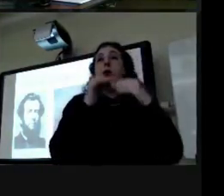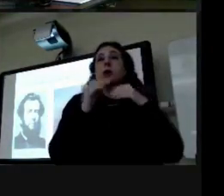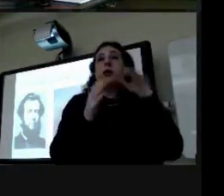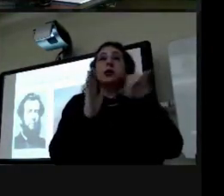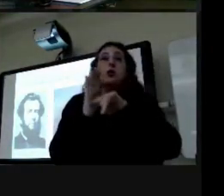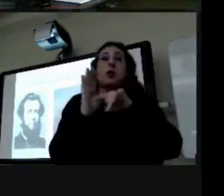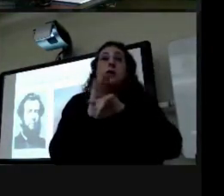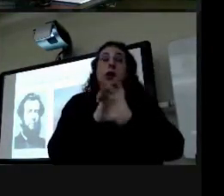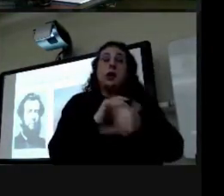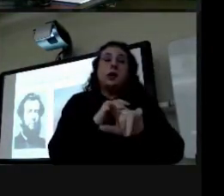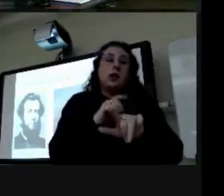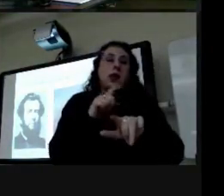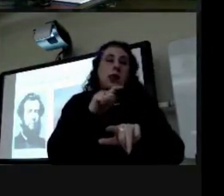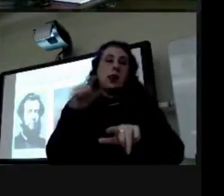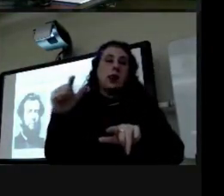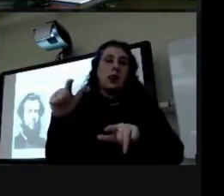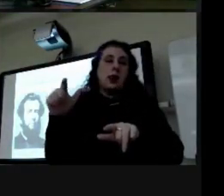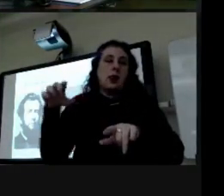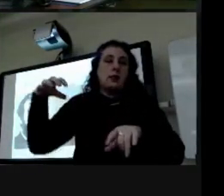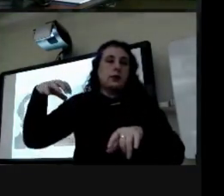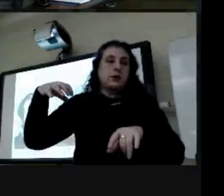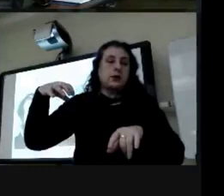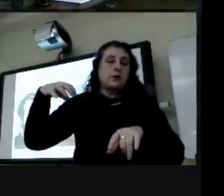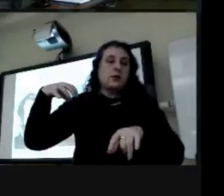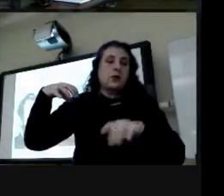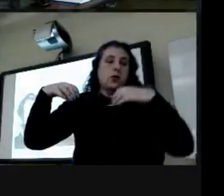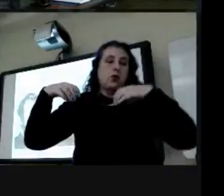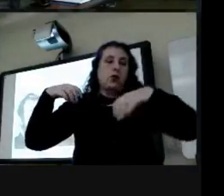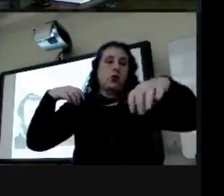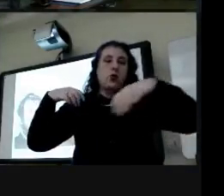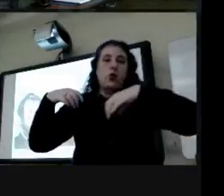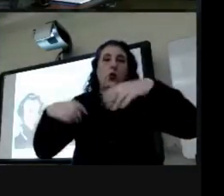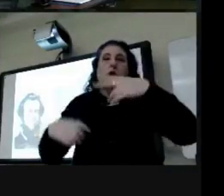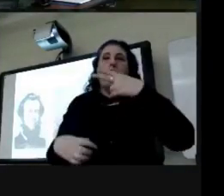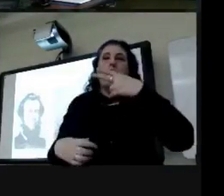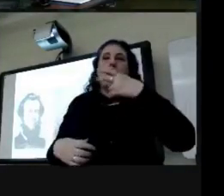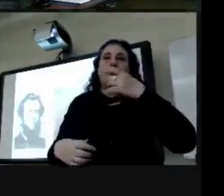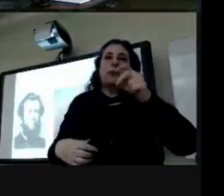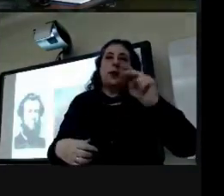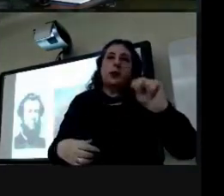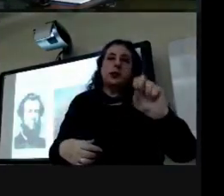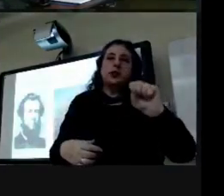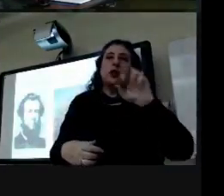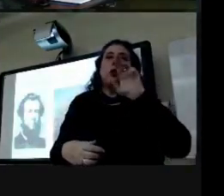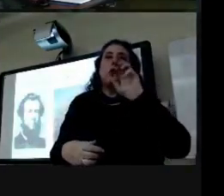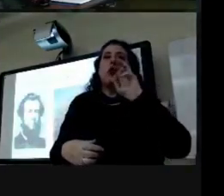very very left side there's a row of buildings and that's hoffman's row where his office was